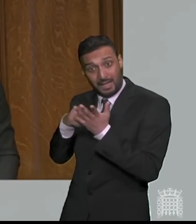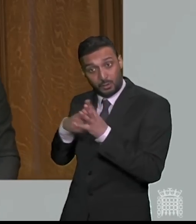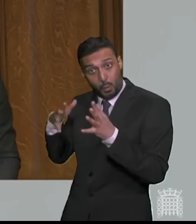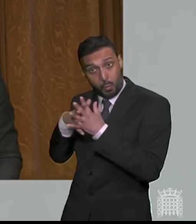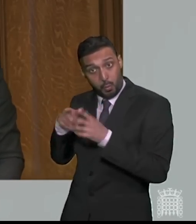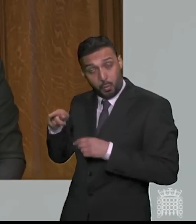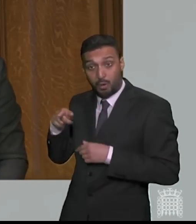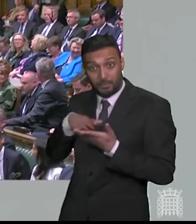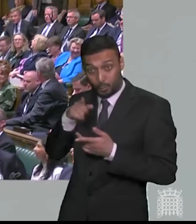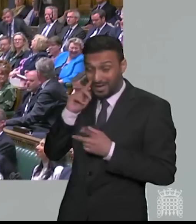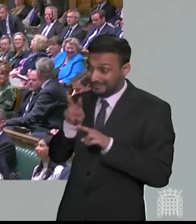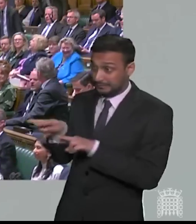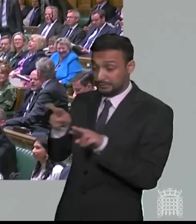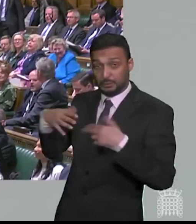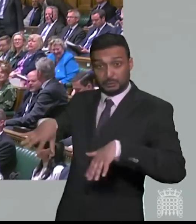already having in the area?